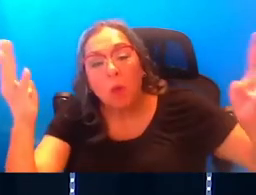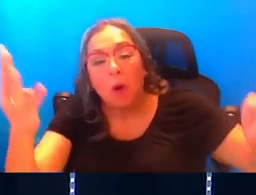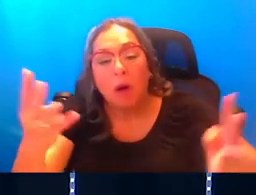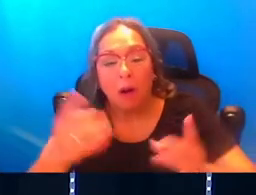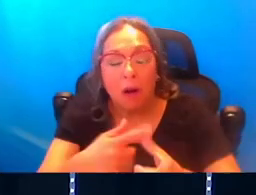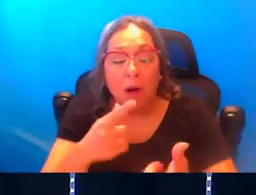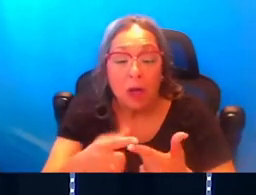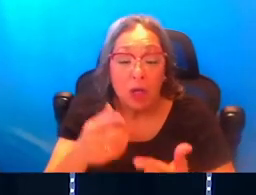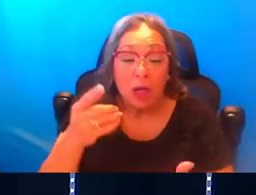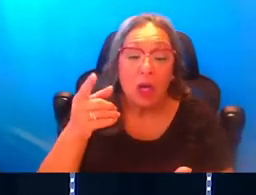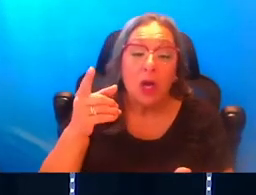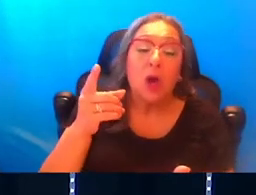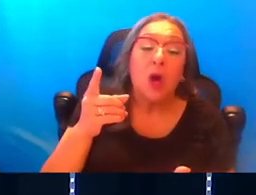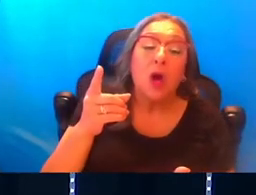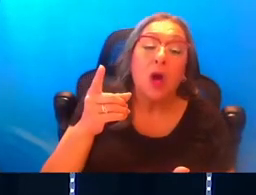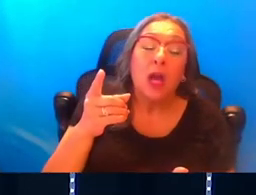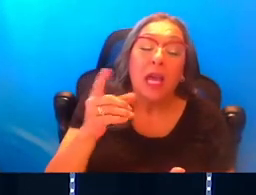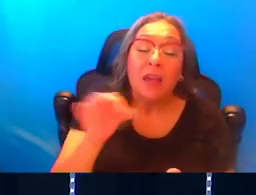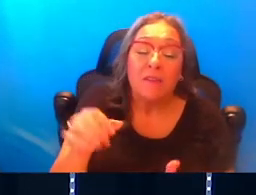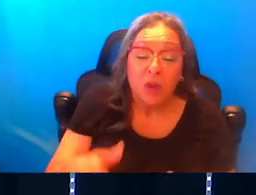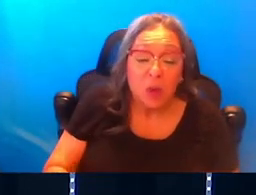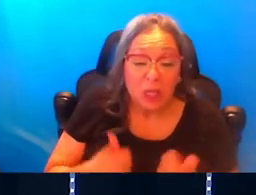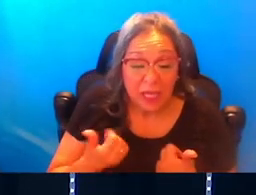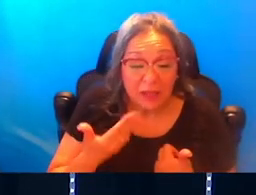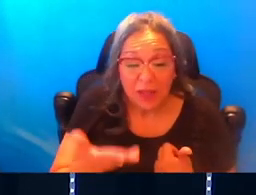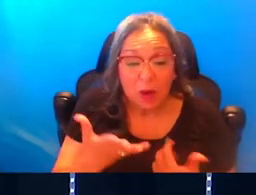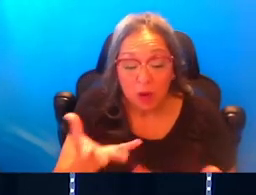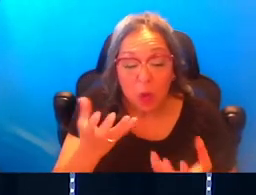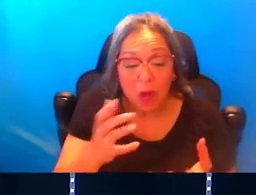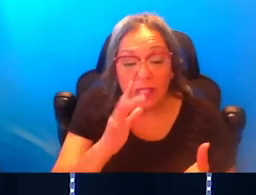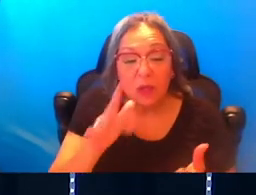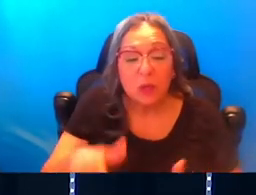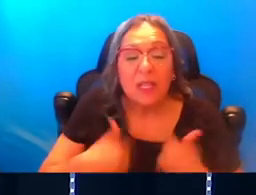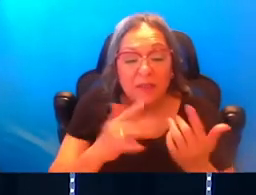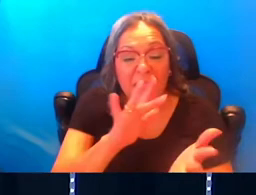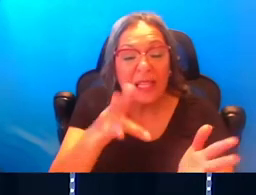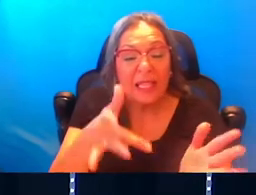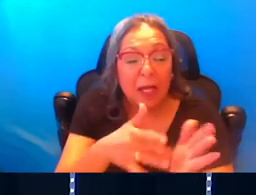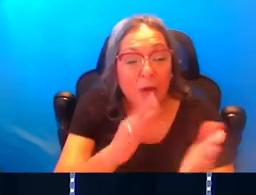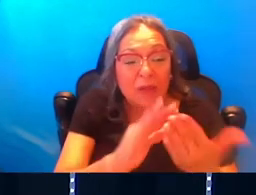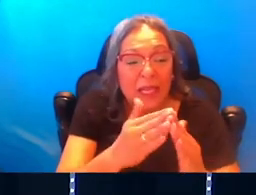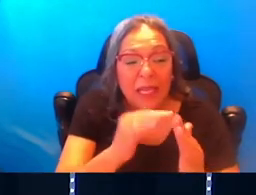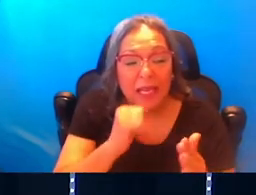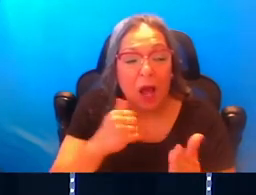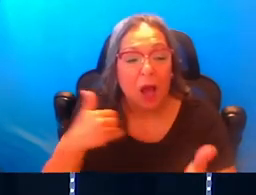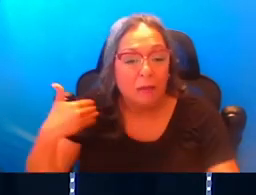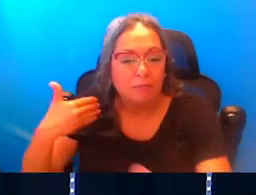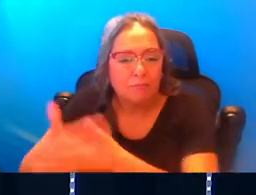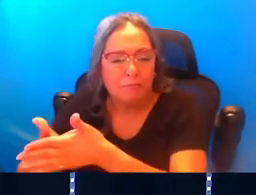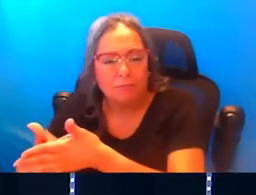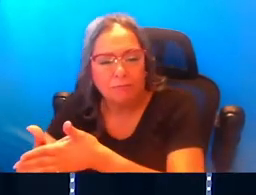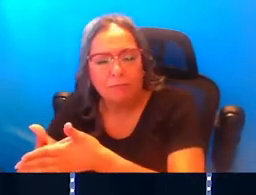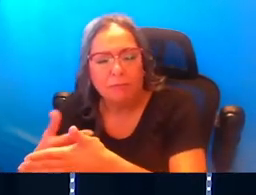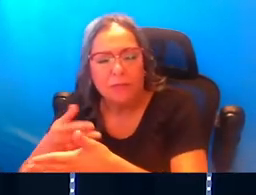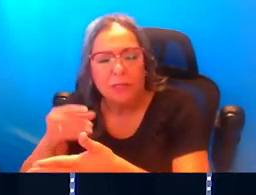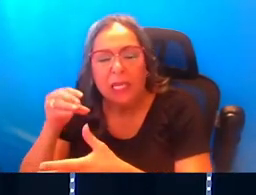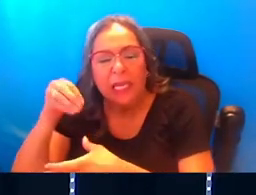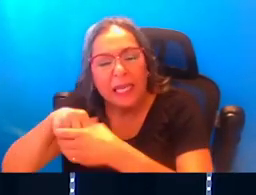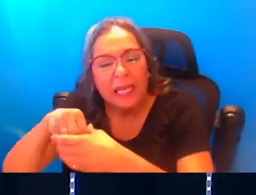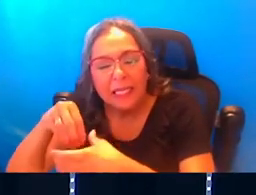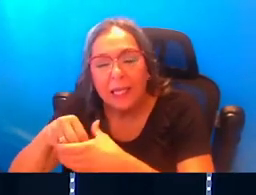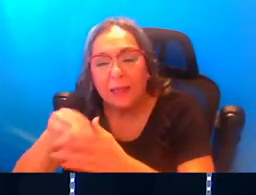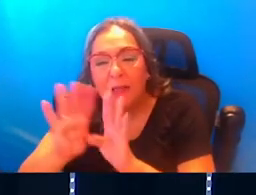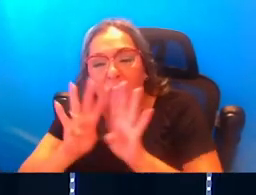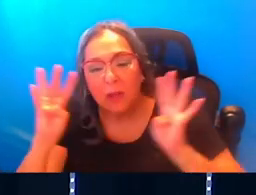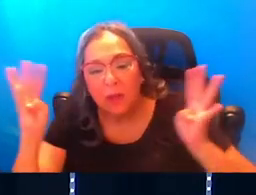where you want to live inside that city? In the center of it, not on the wall. She lives in the wall. She's